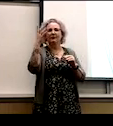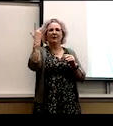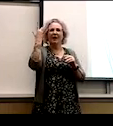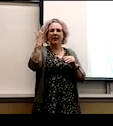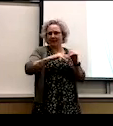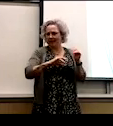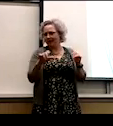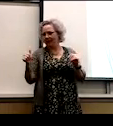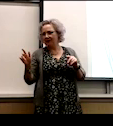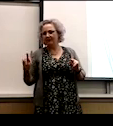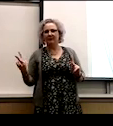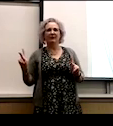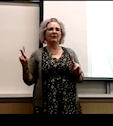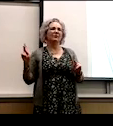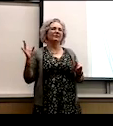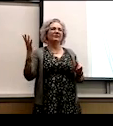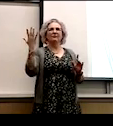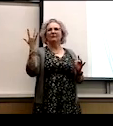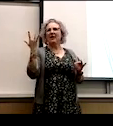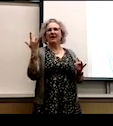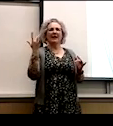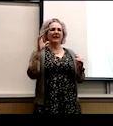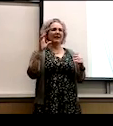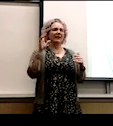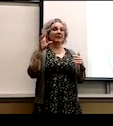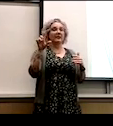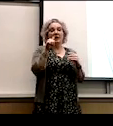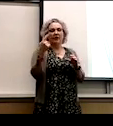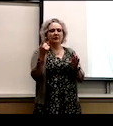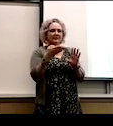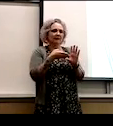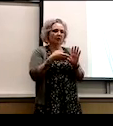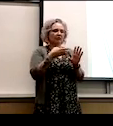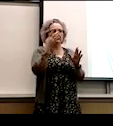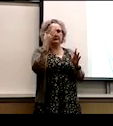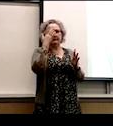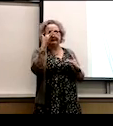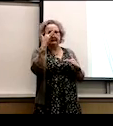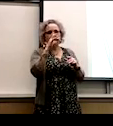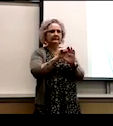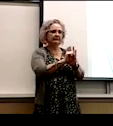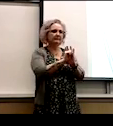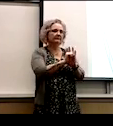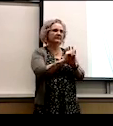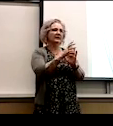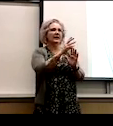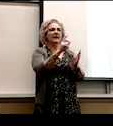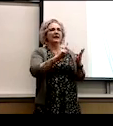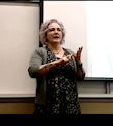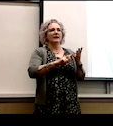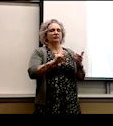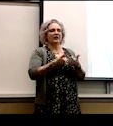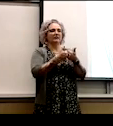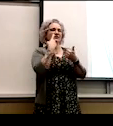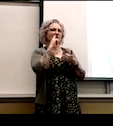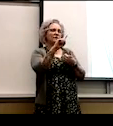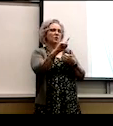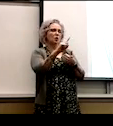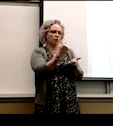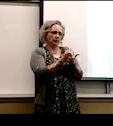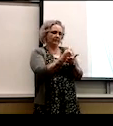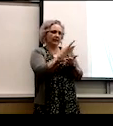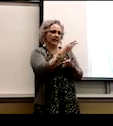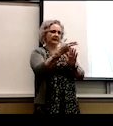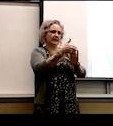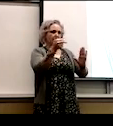of the cognitive behavioral symptoms and psychological symptoms, the foundation of making a diagnosis and treatment. Okay, so we'll skip this because you